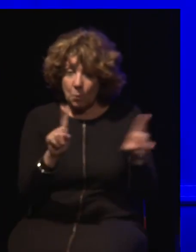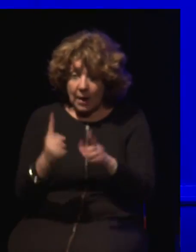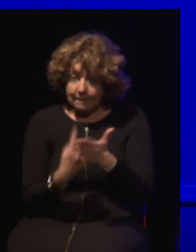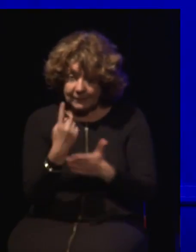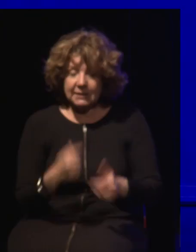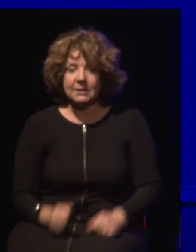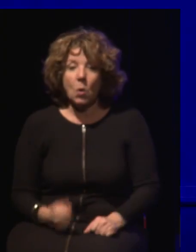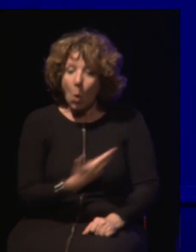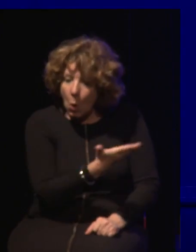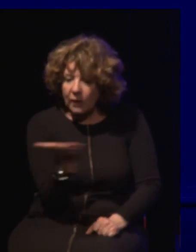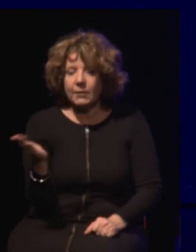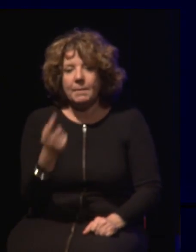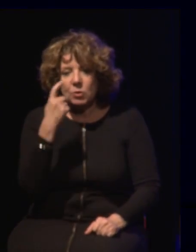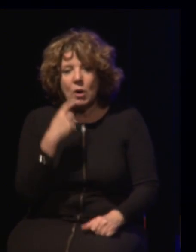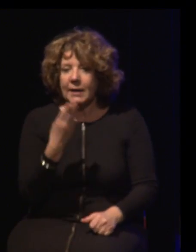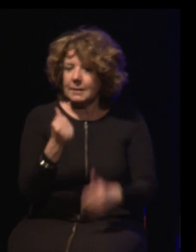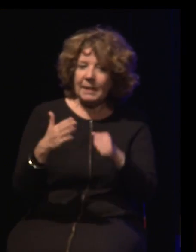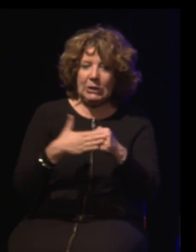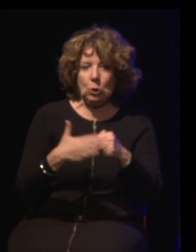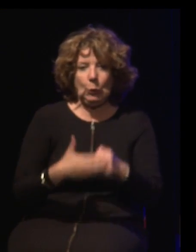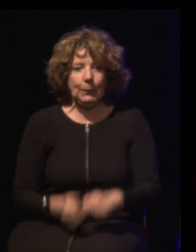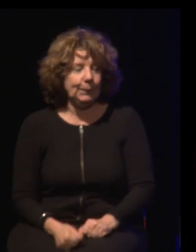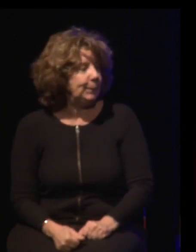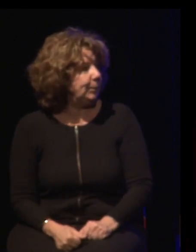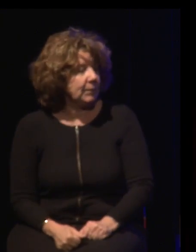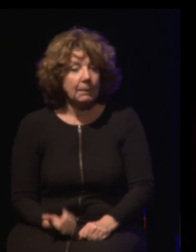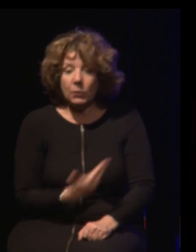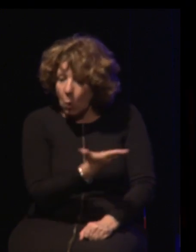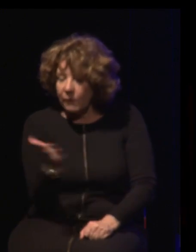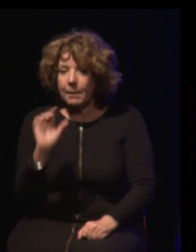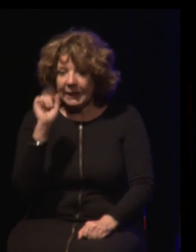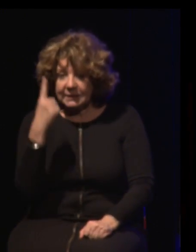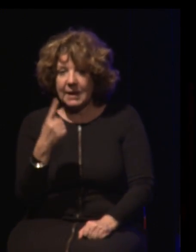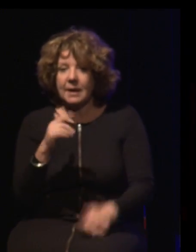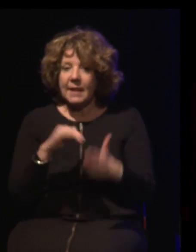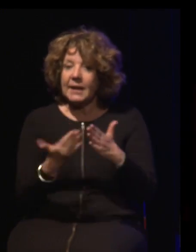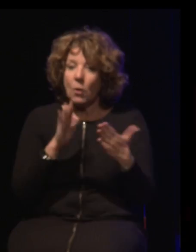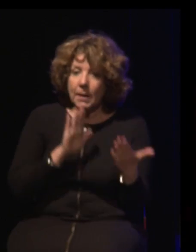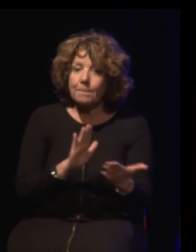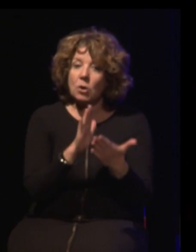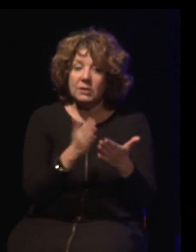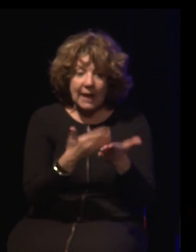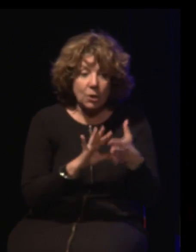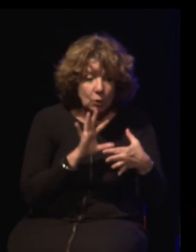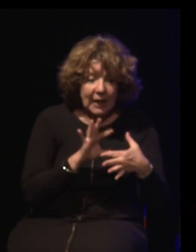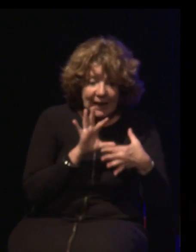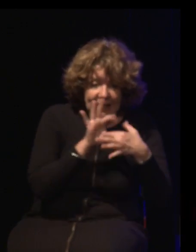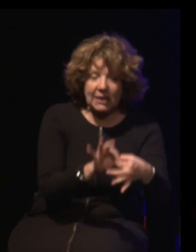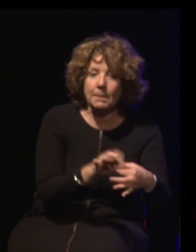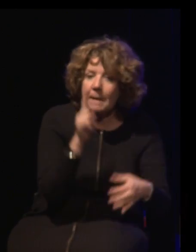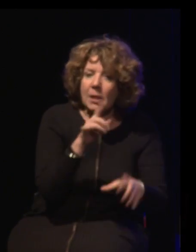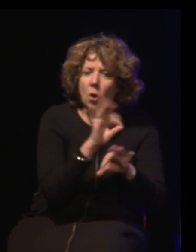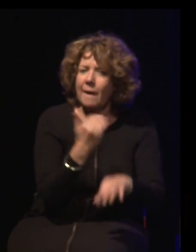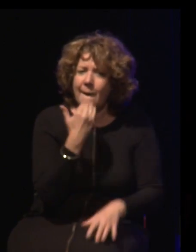them are trying something new because they understand that current approaches to engaging people are